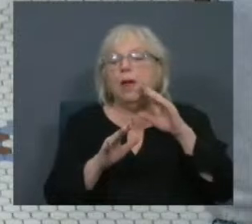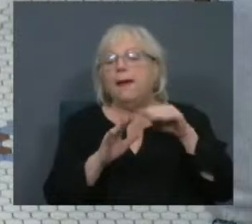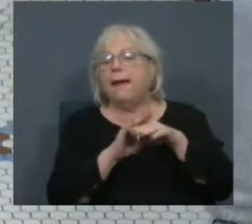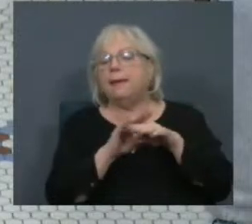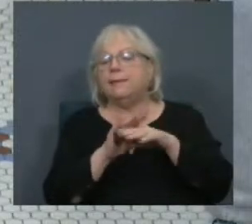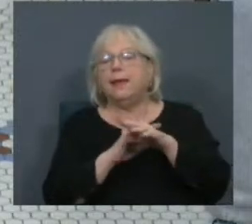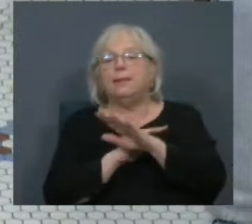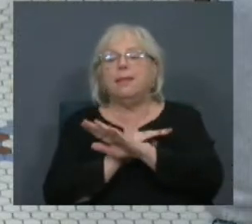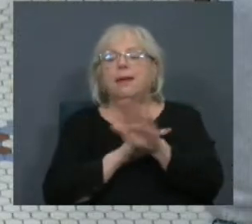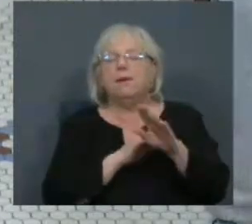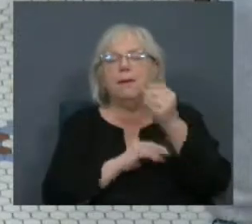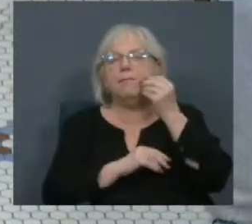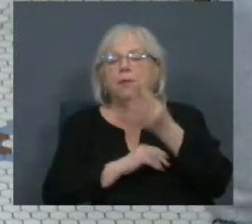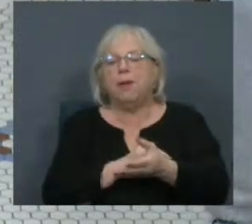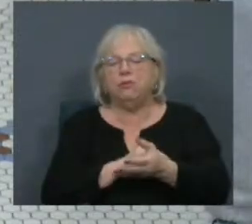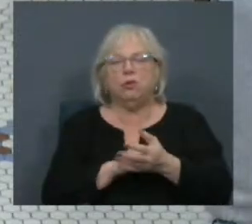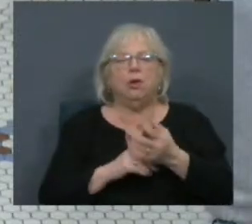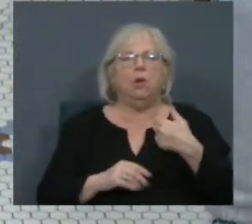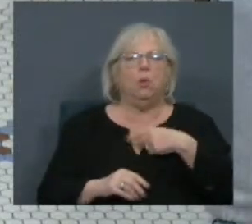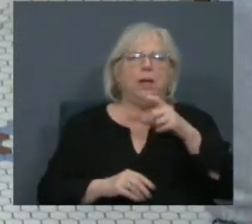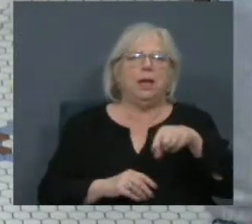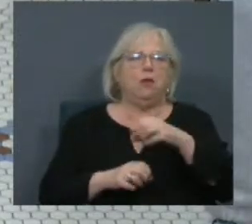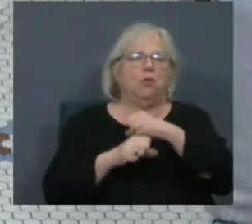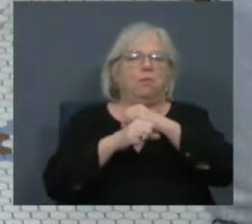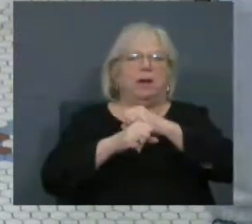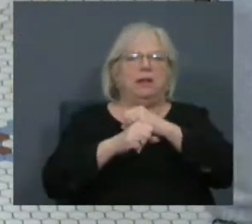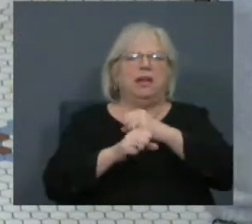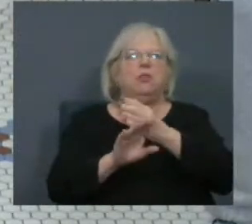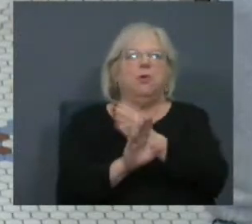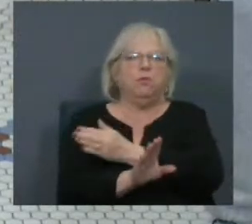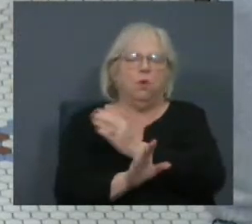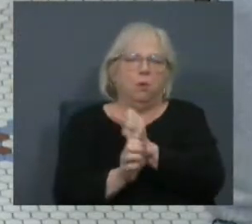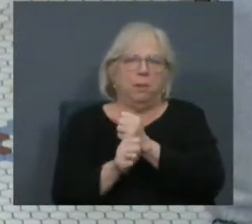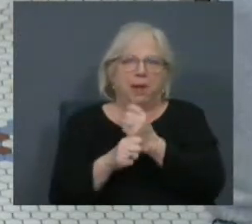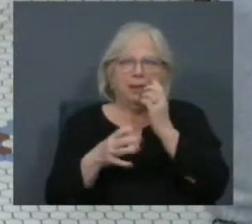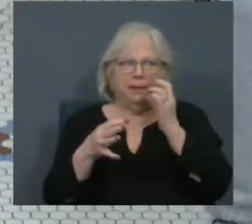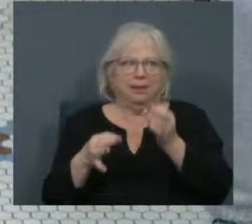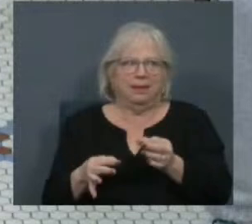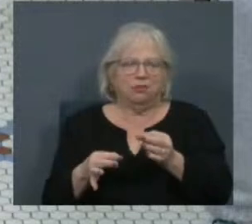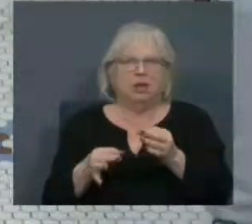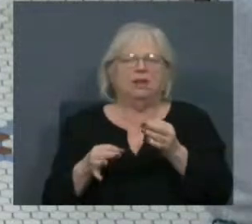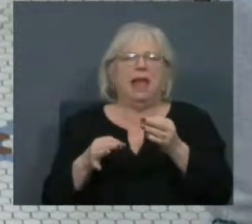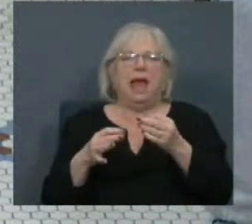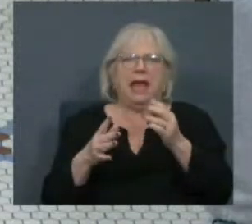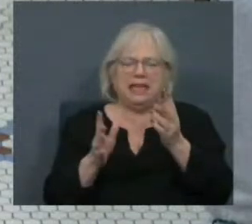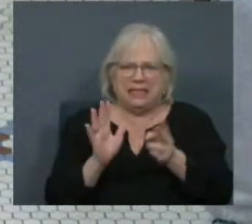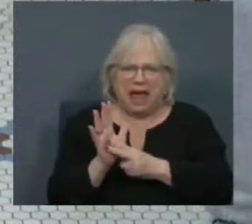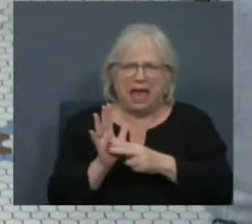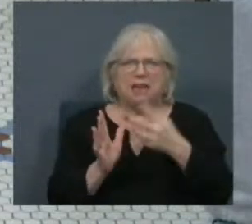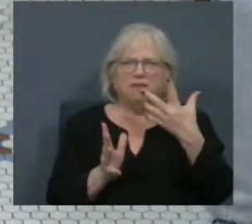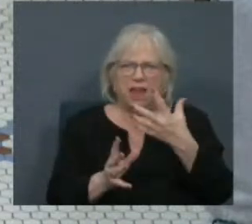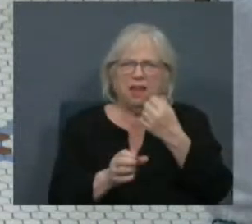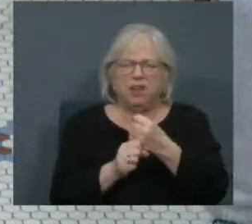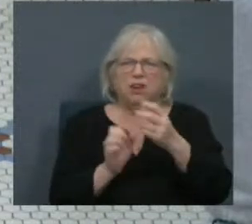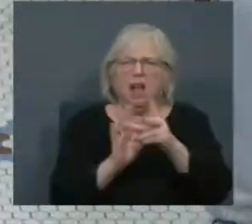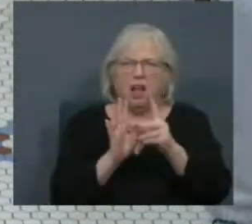We need to make sure that there are these guardrails before we make decisions on these things and decide to enter into a 5-year contract.